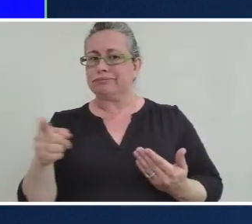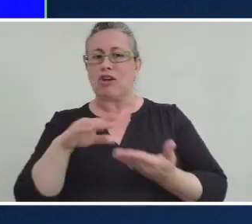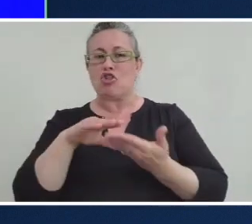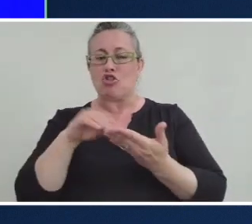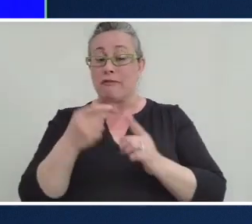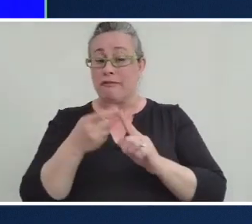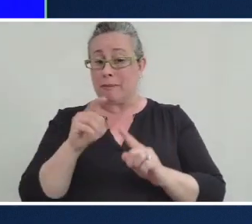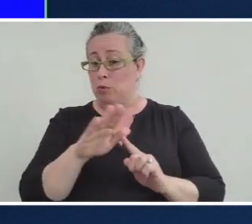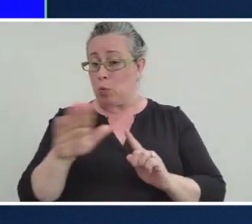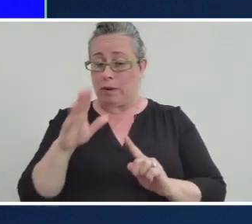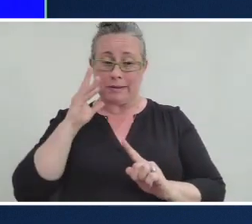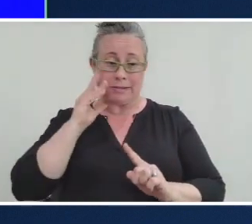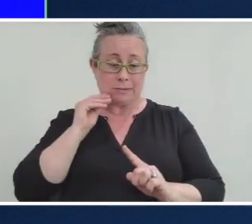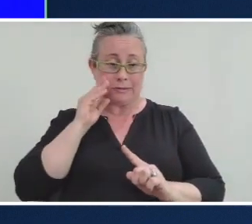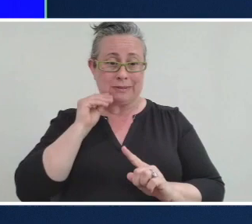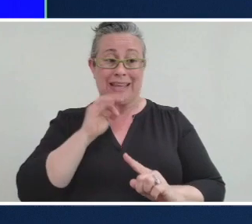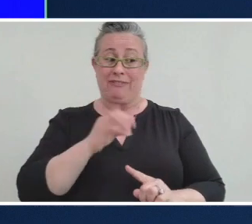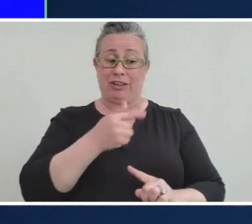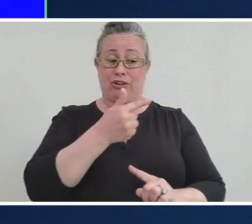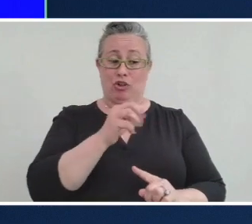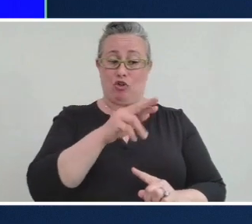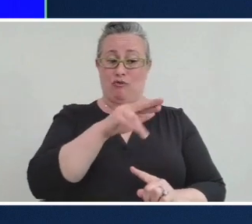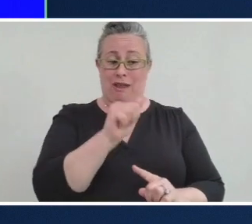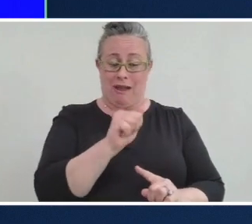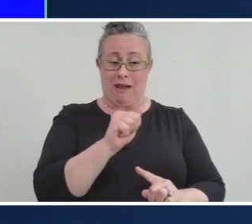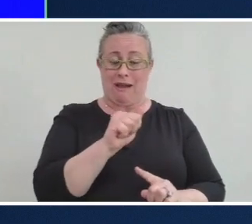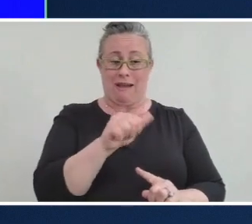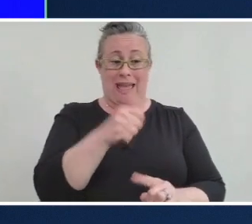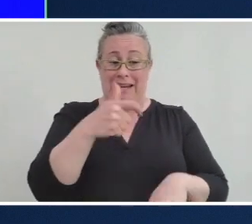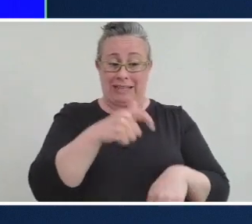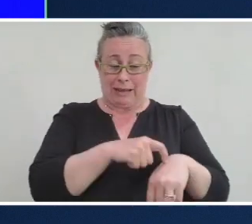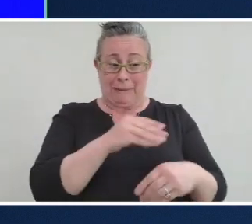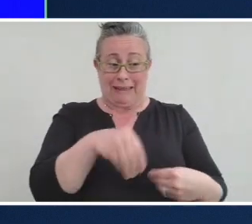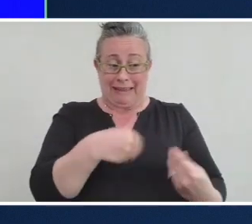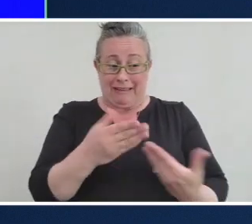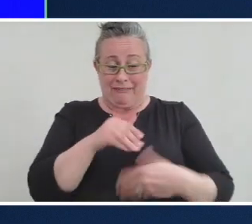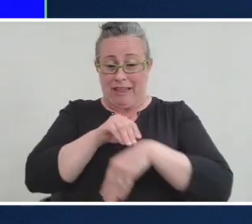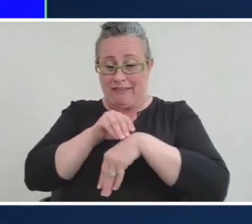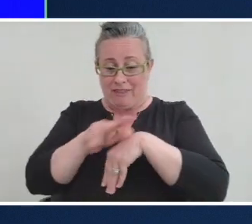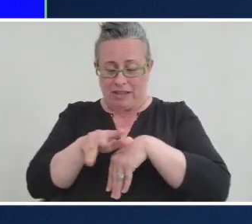experience, if Gloria ever gives you advice, you should take it. It's excellent advice.